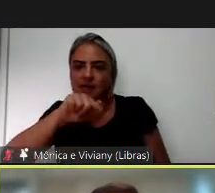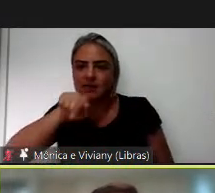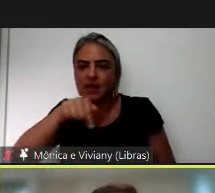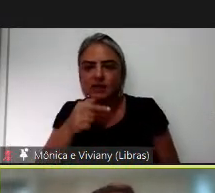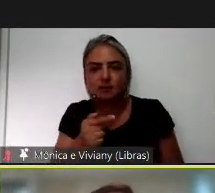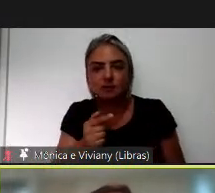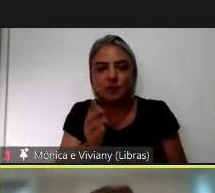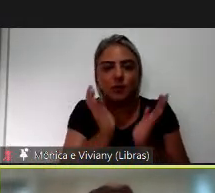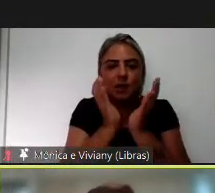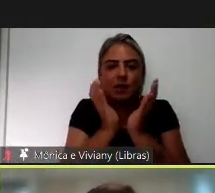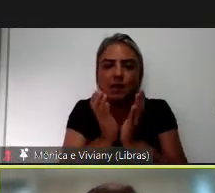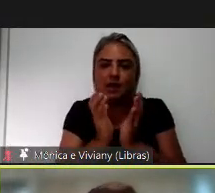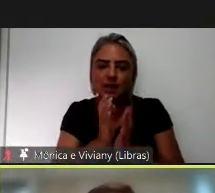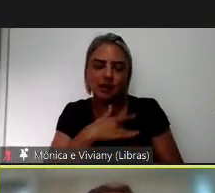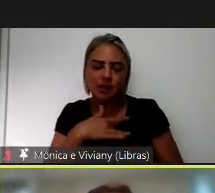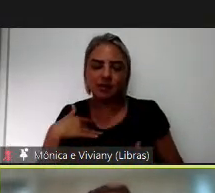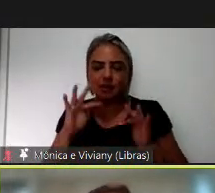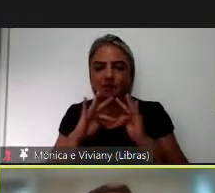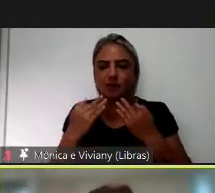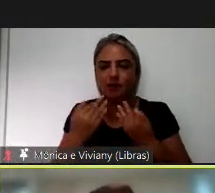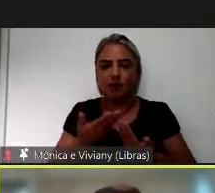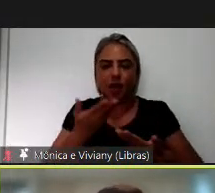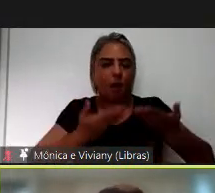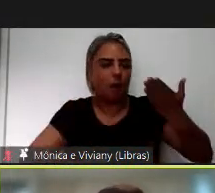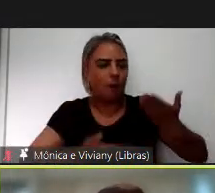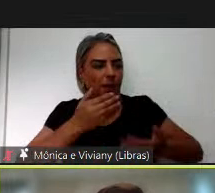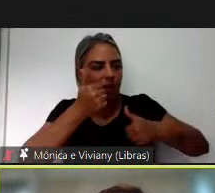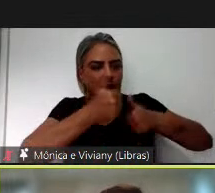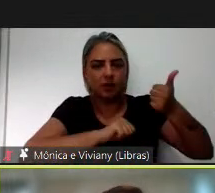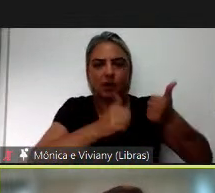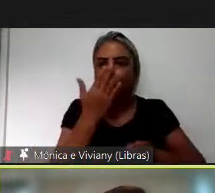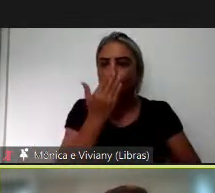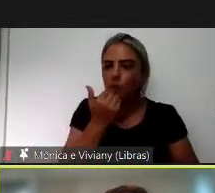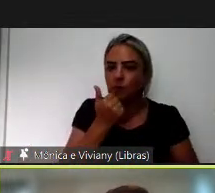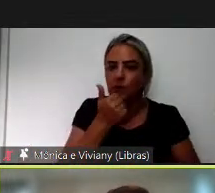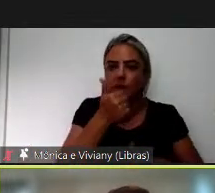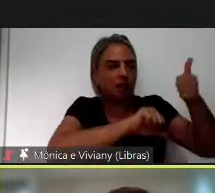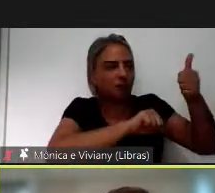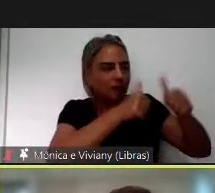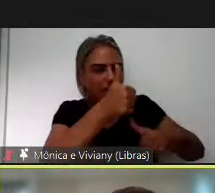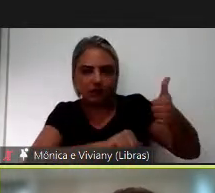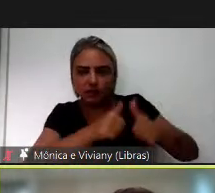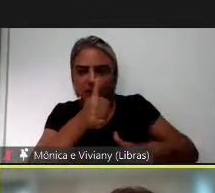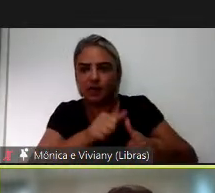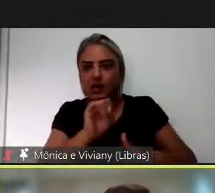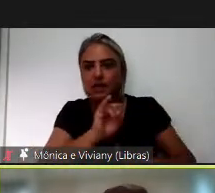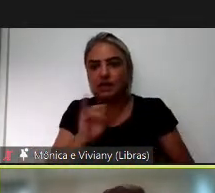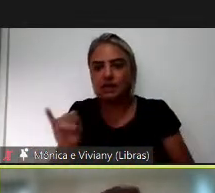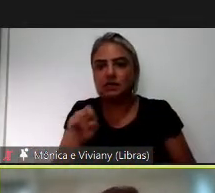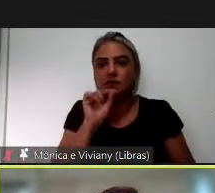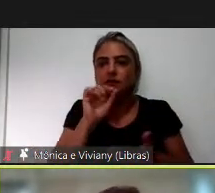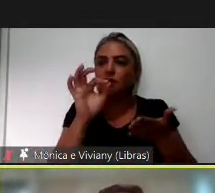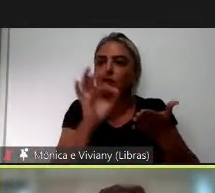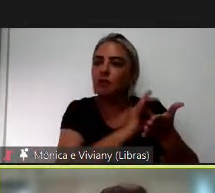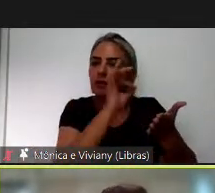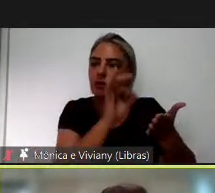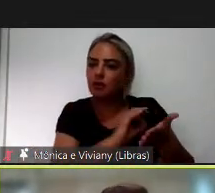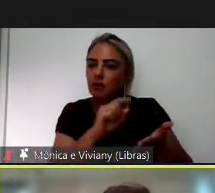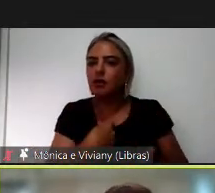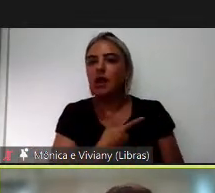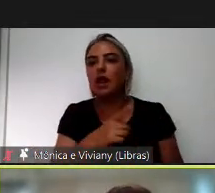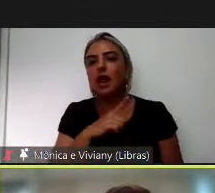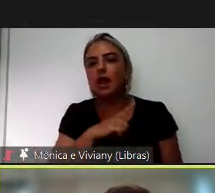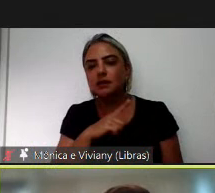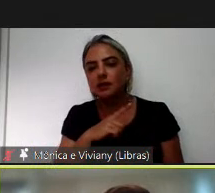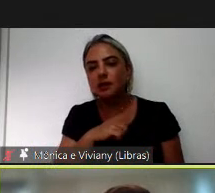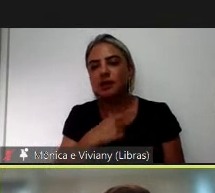cared by one of these teams that I said before. It has its weight evaluated, its consumption, and if this is registered,